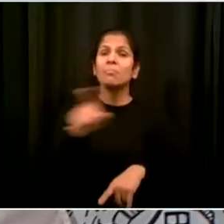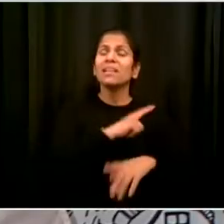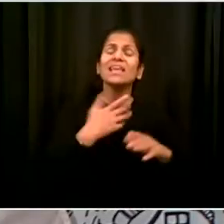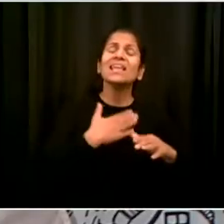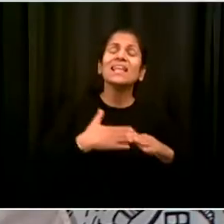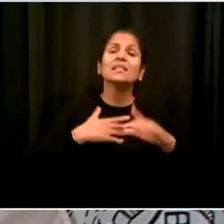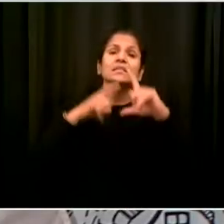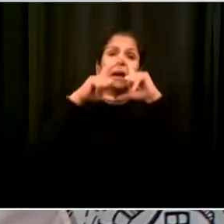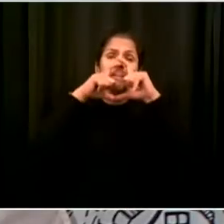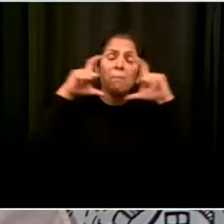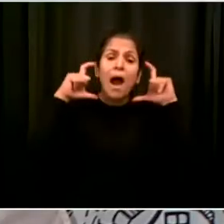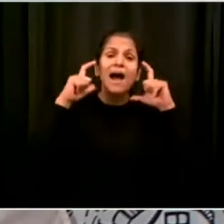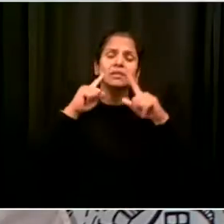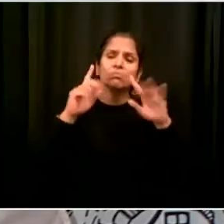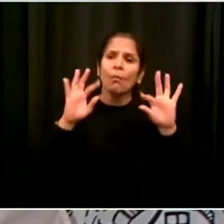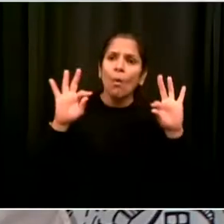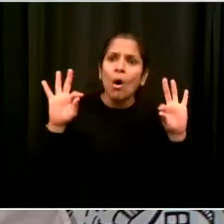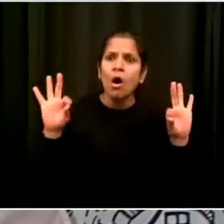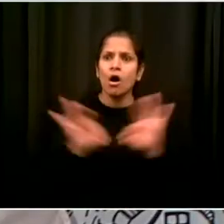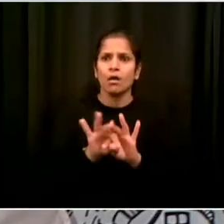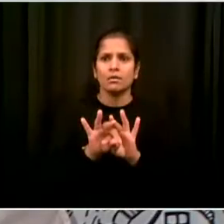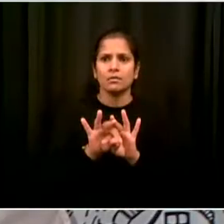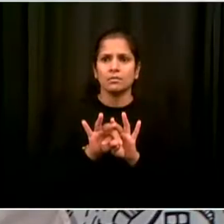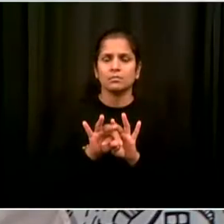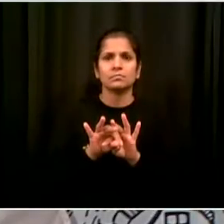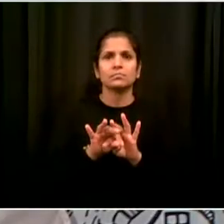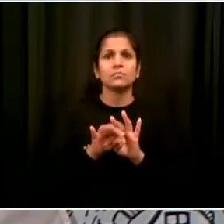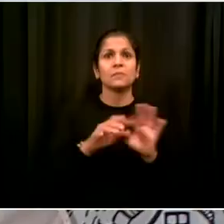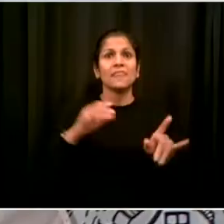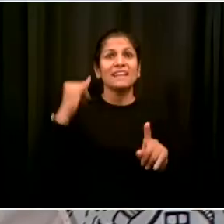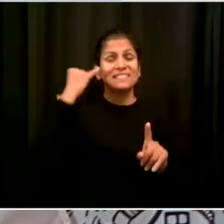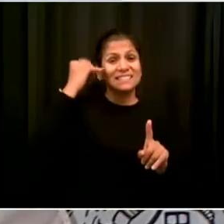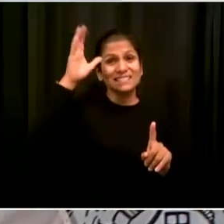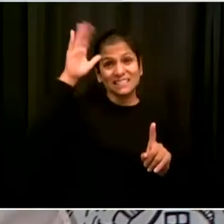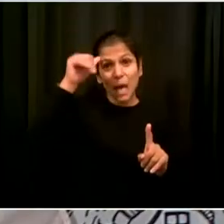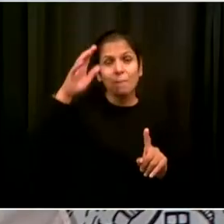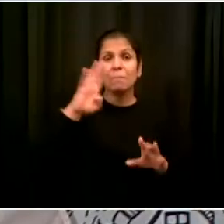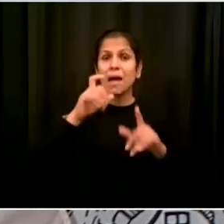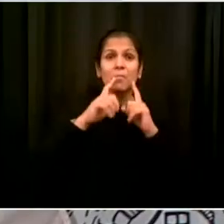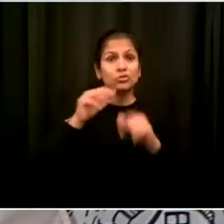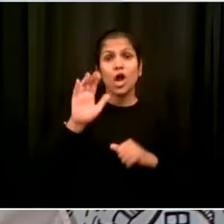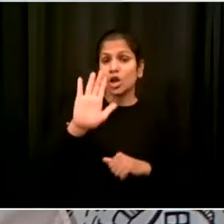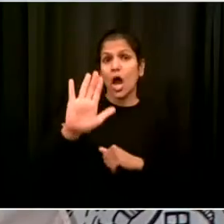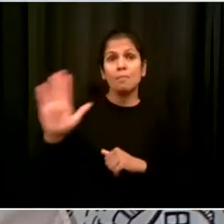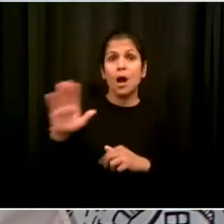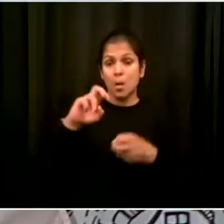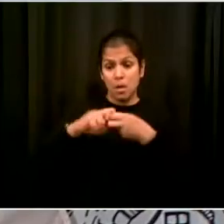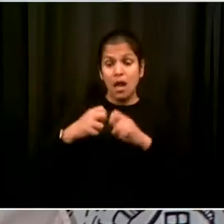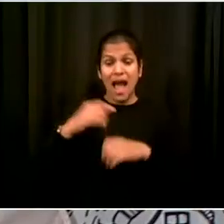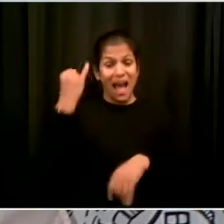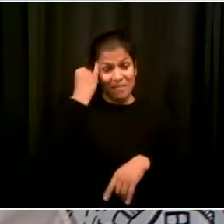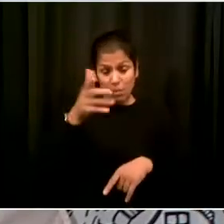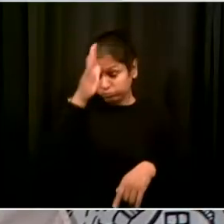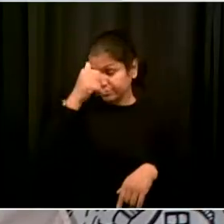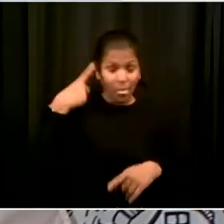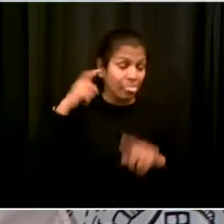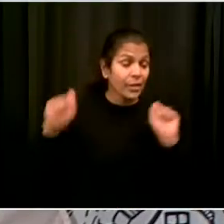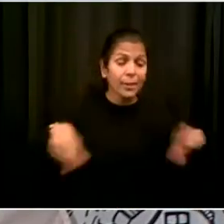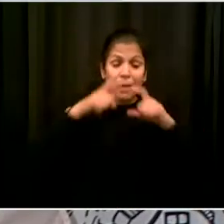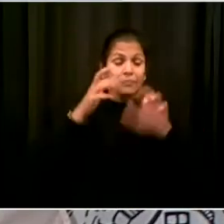masks. We need everyone going out and getting tested. But that said, overwhelmingly, we've got a citywide